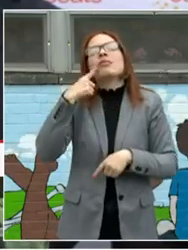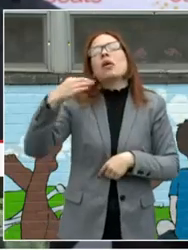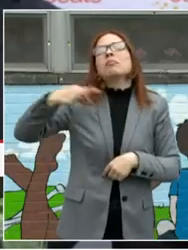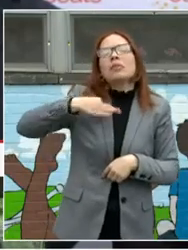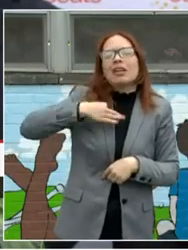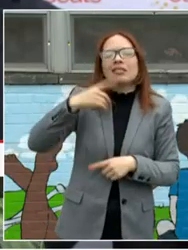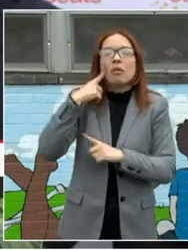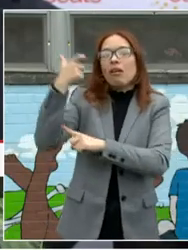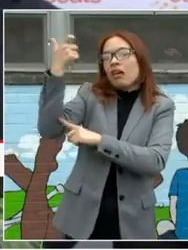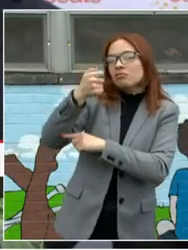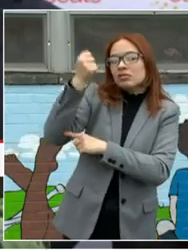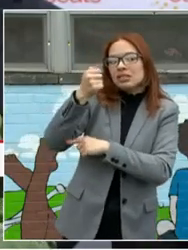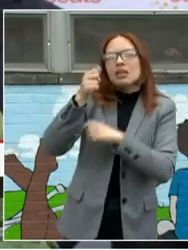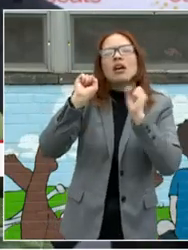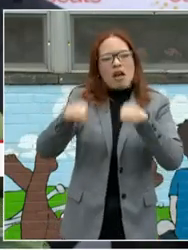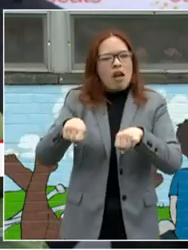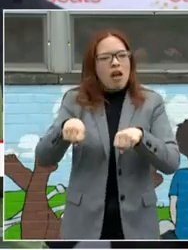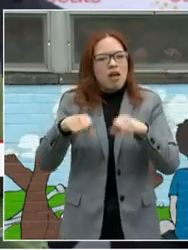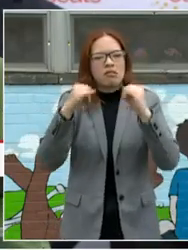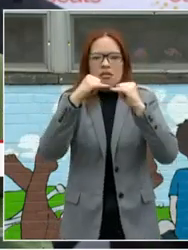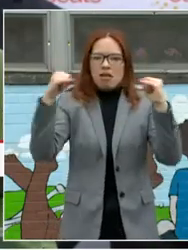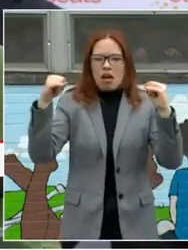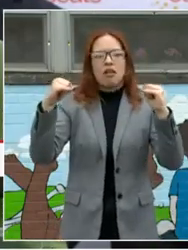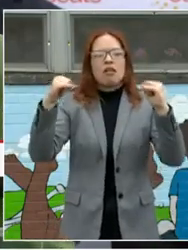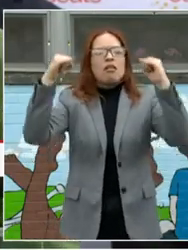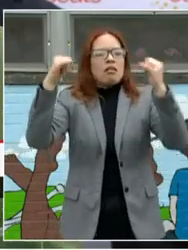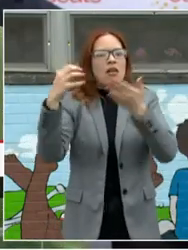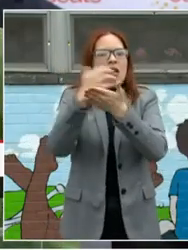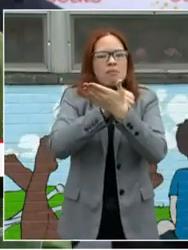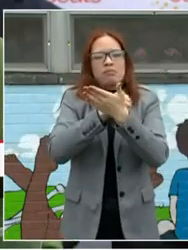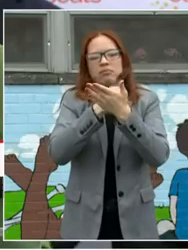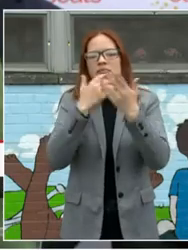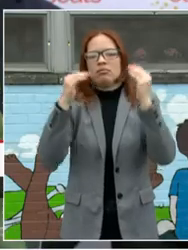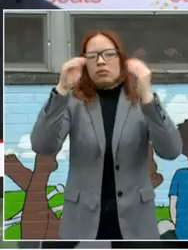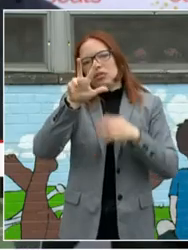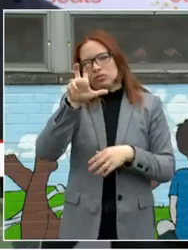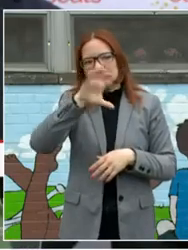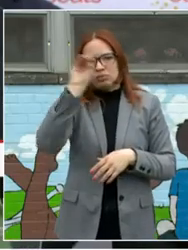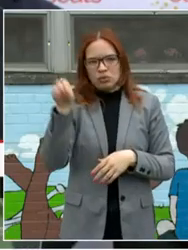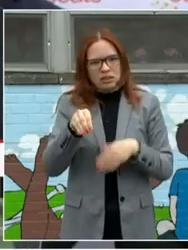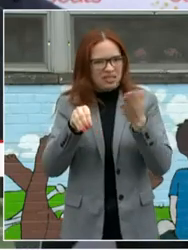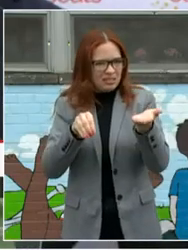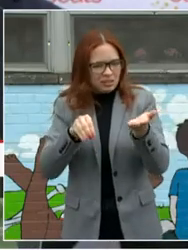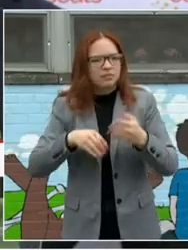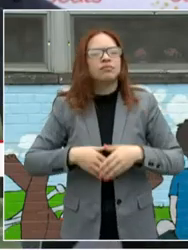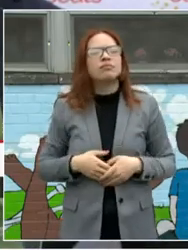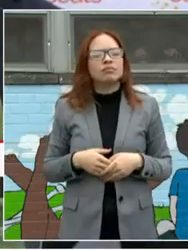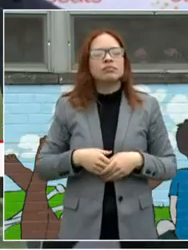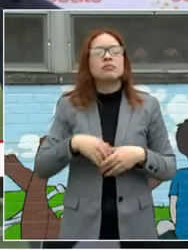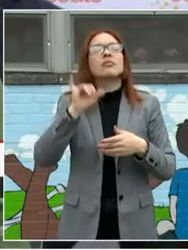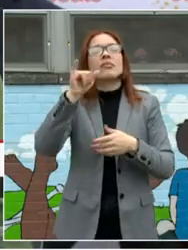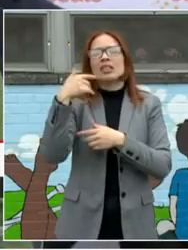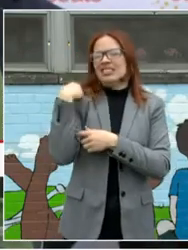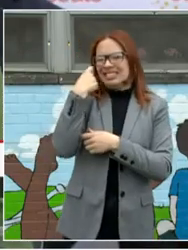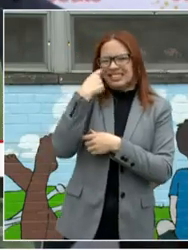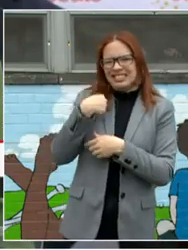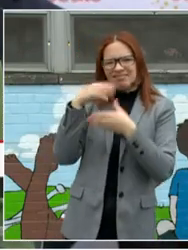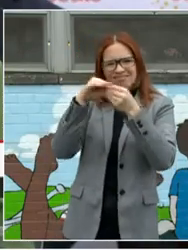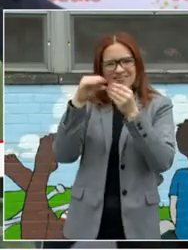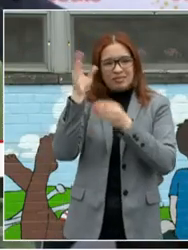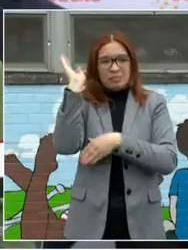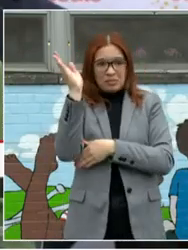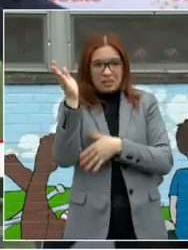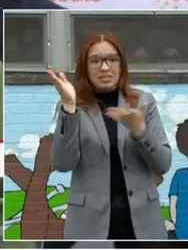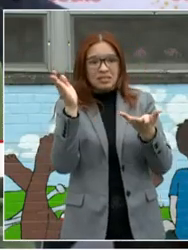program. And we are making, as I've said in my inaugural address, we are trying to do more